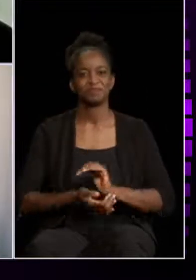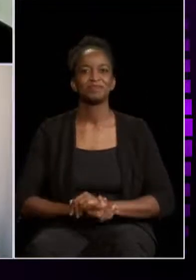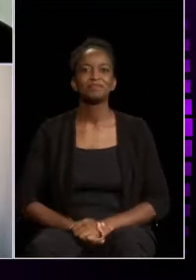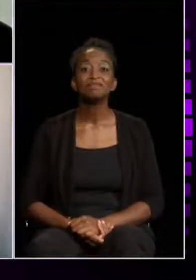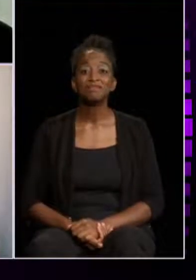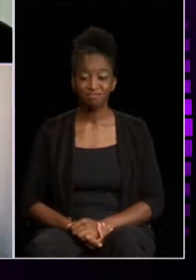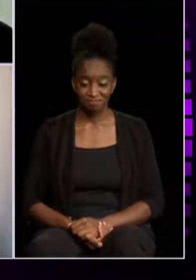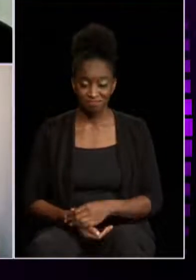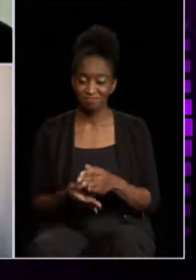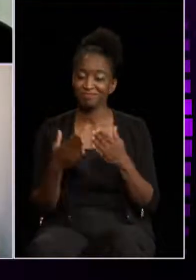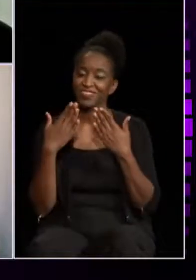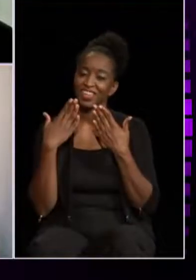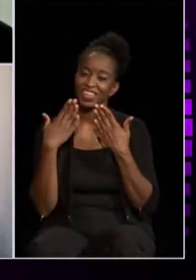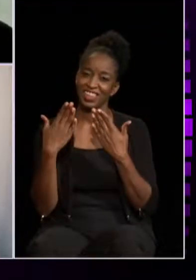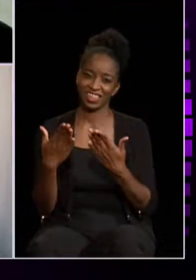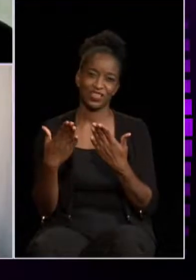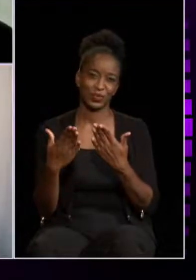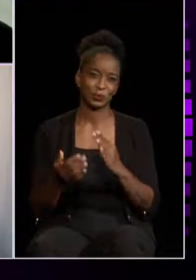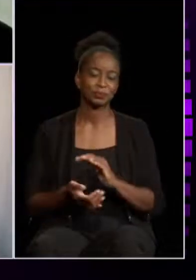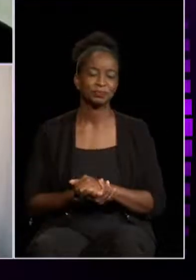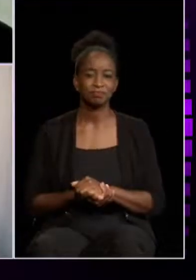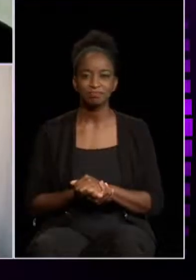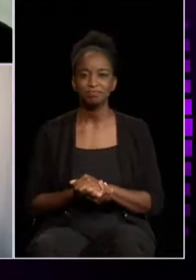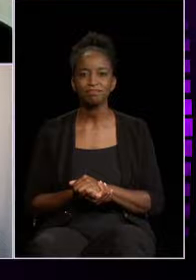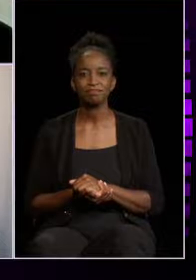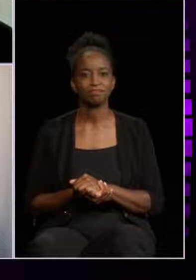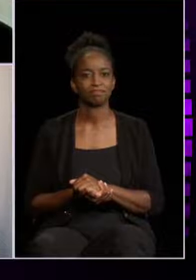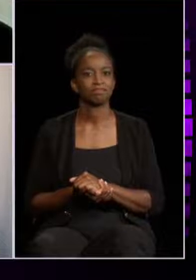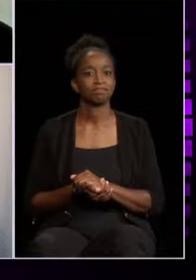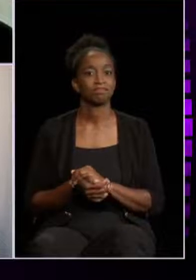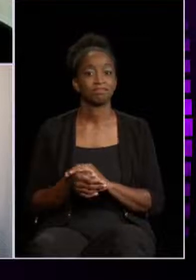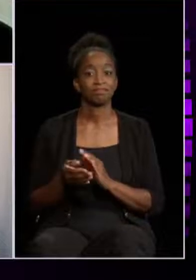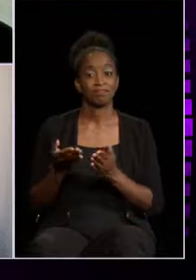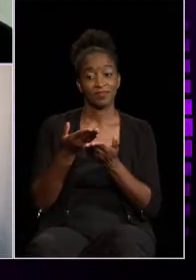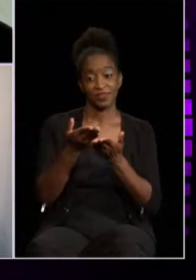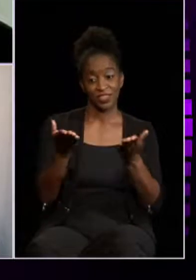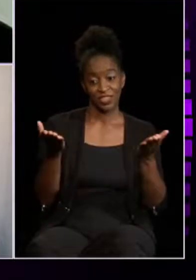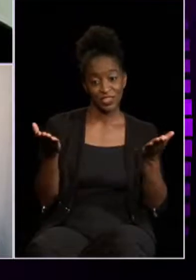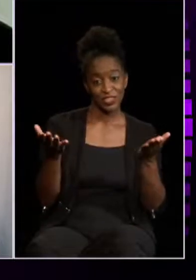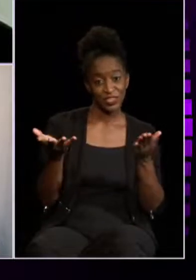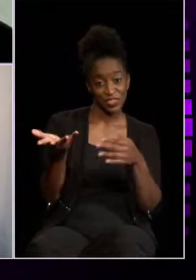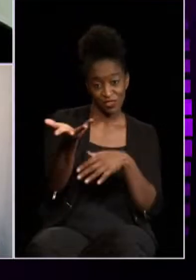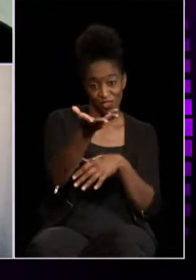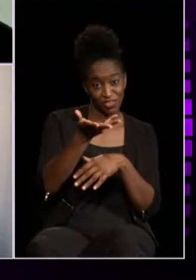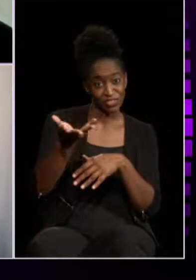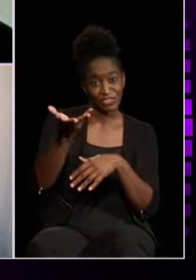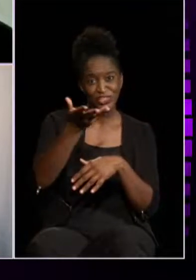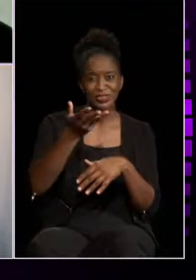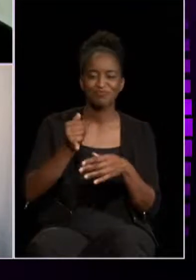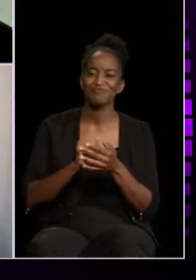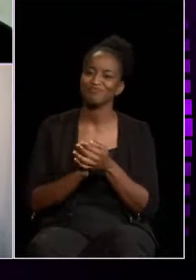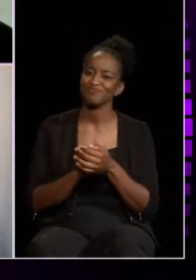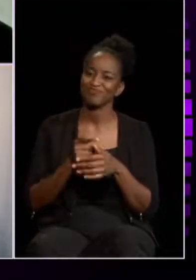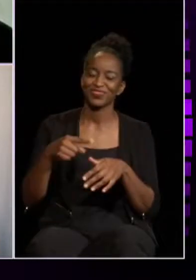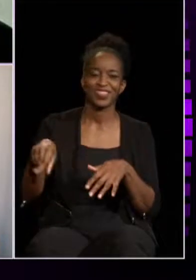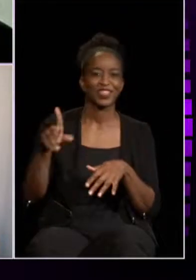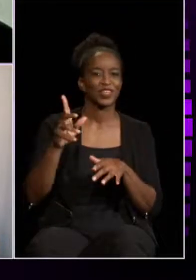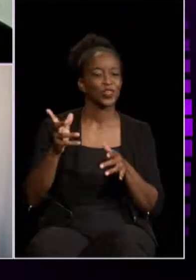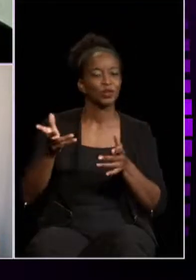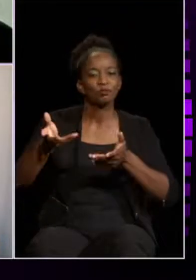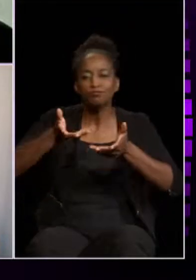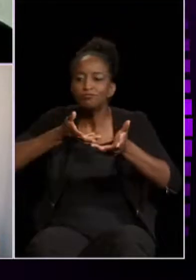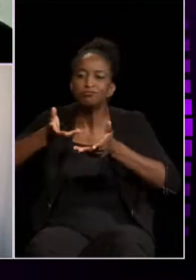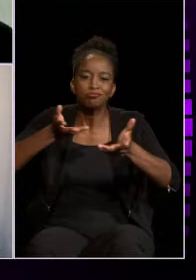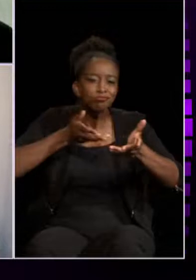Thank you so much, Dr. Forsyth Hill. And I just want to thank all of our panelists for being so engaging, being so forthcoming with all